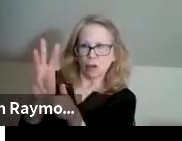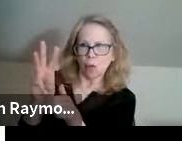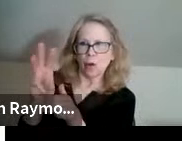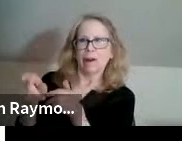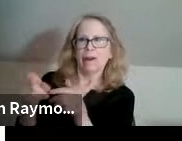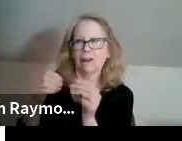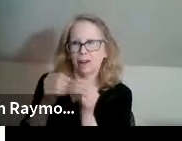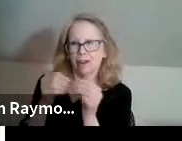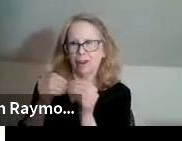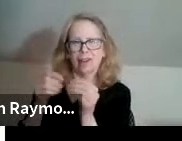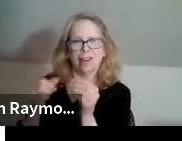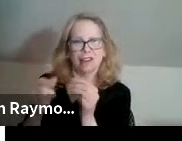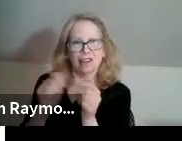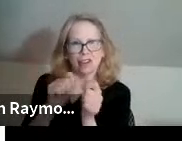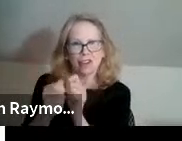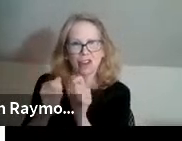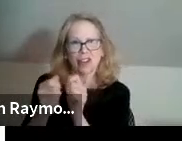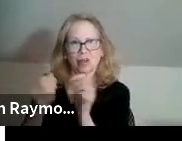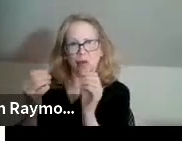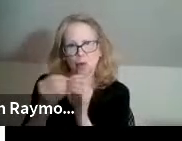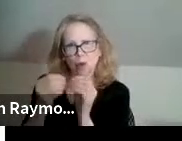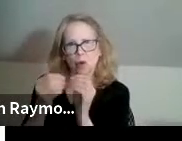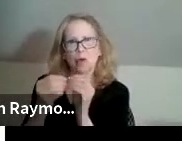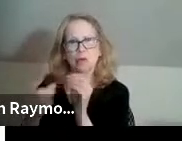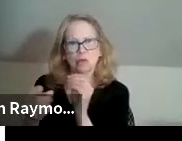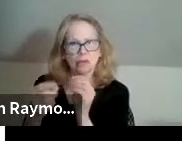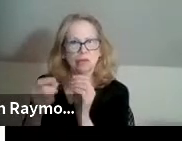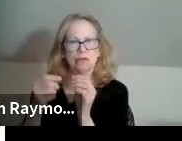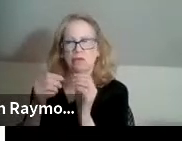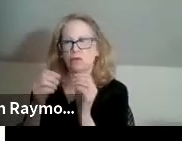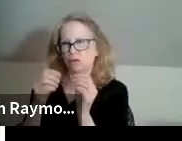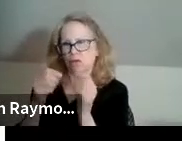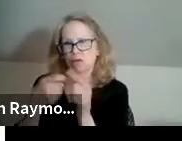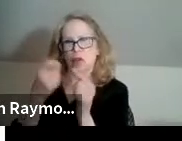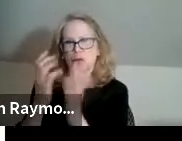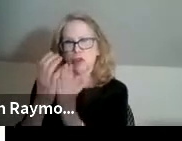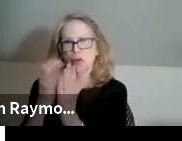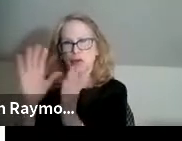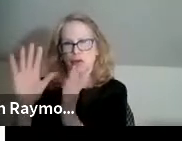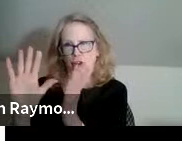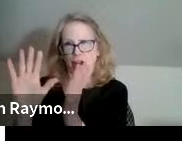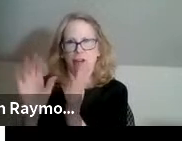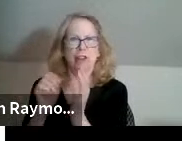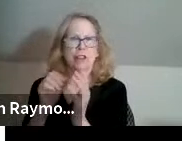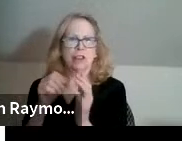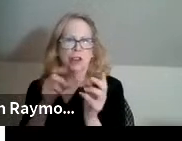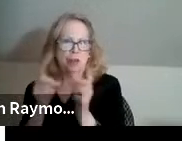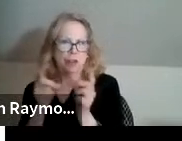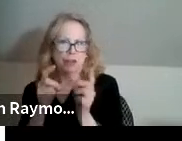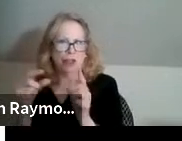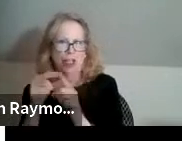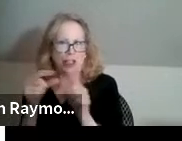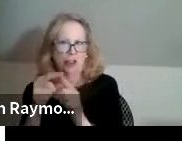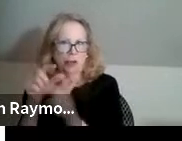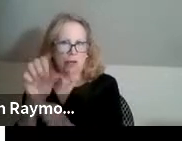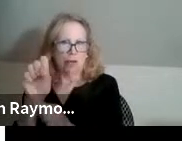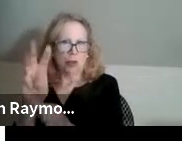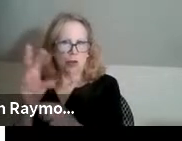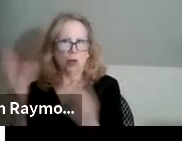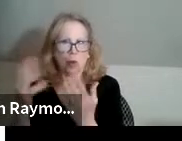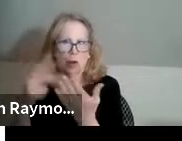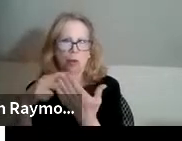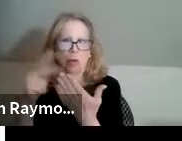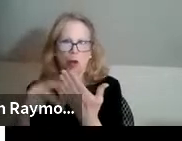is addressed further. The technical requirements are found in Chapter 5. So a defined term for software is